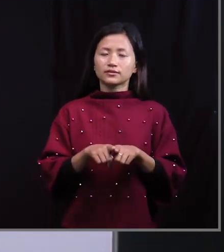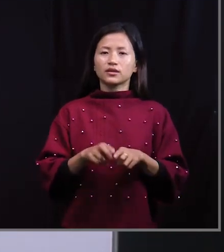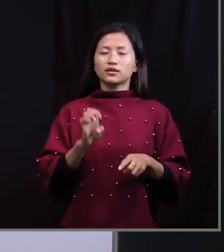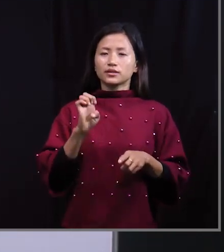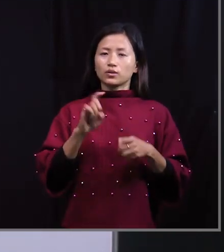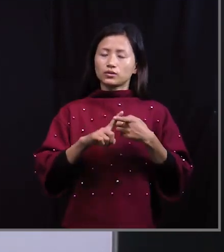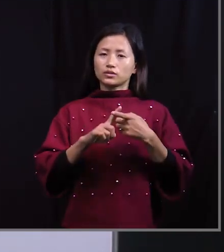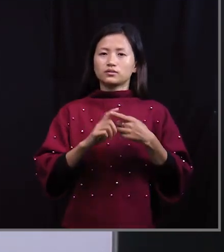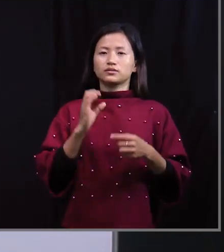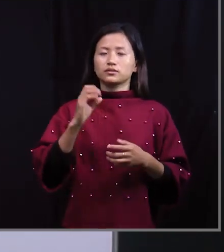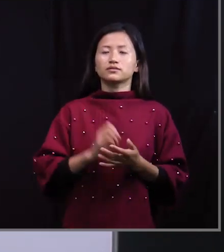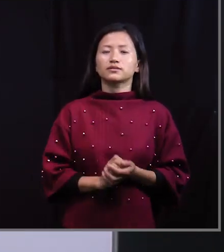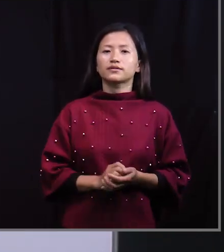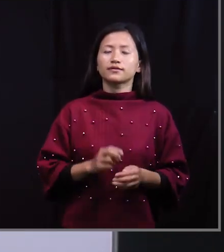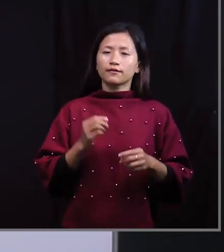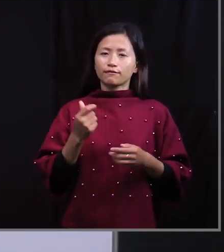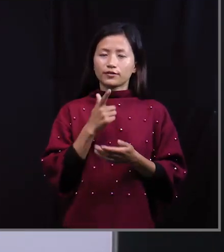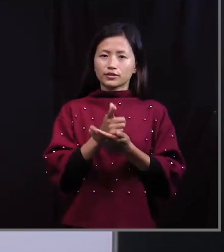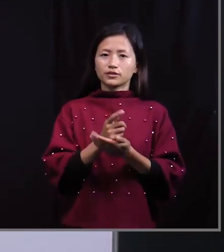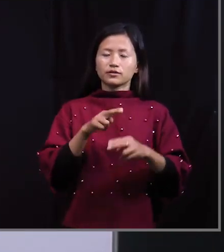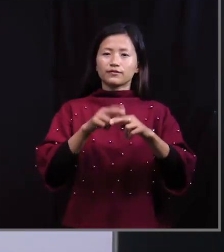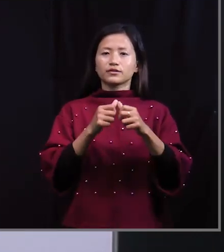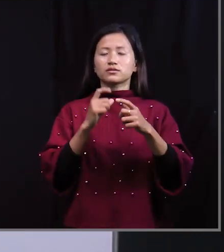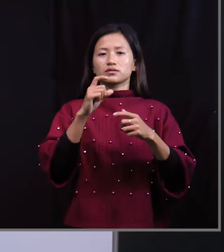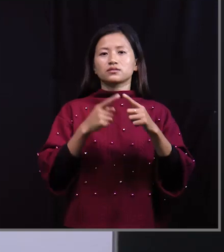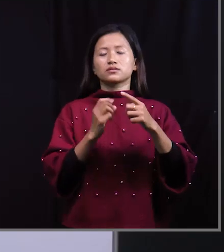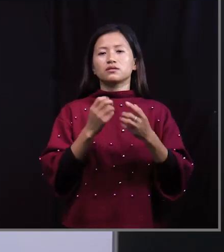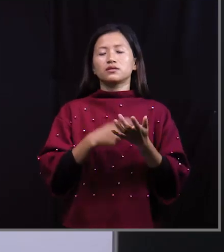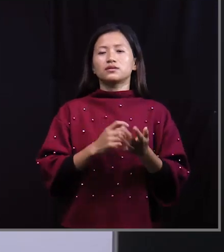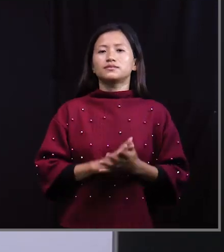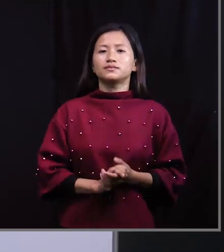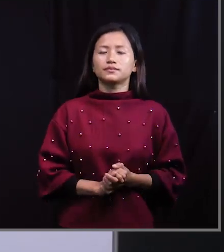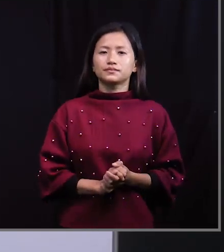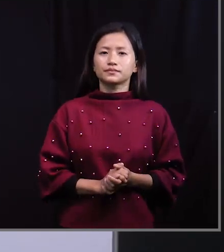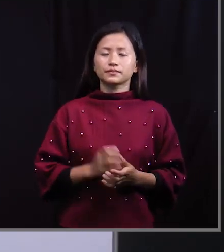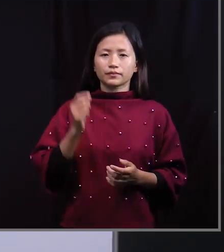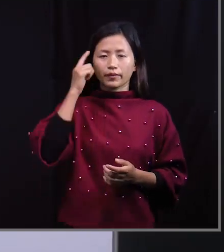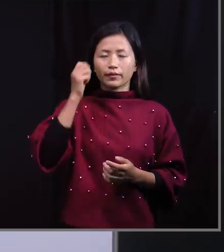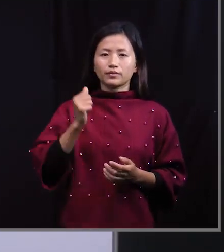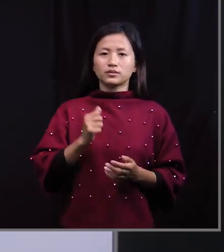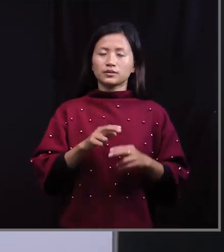and legal and financial factors. So it is the easiest way to remember your macro